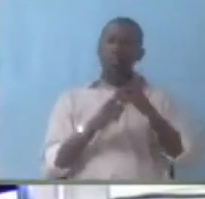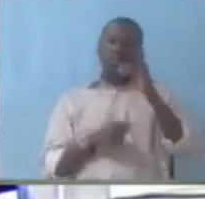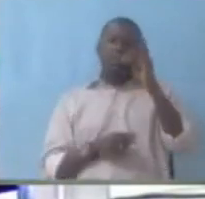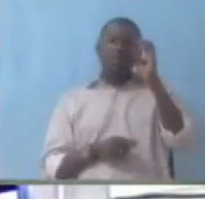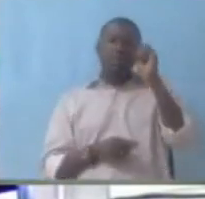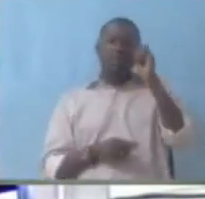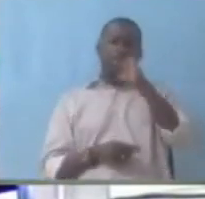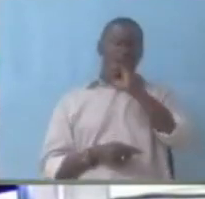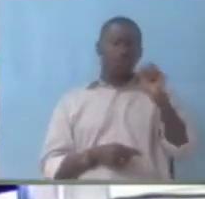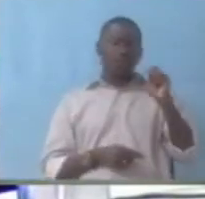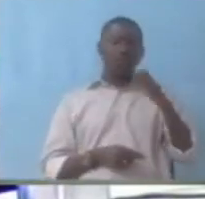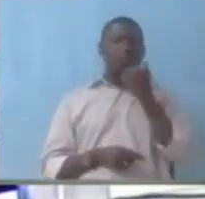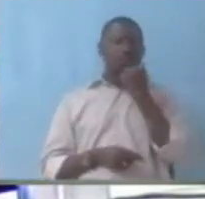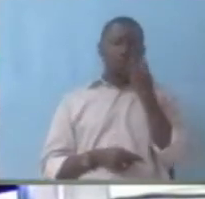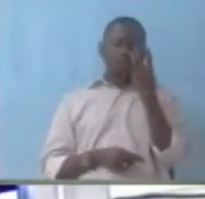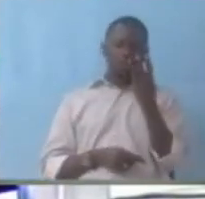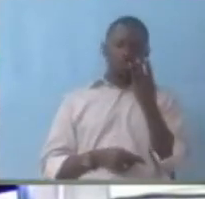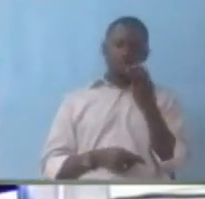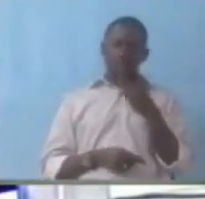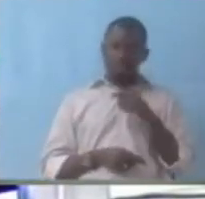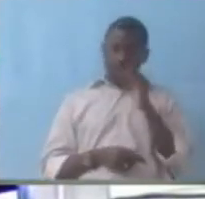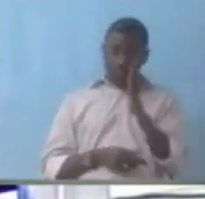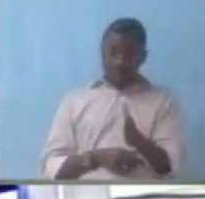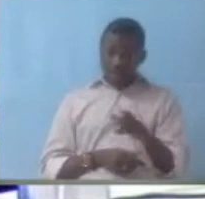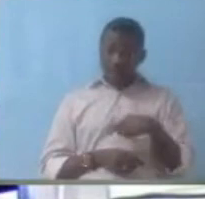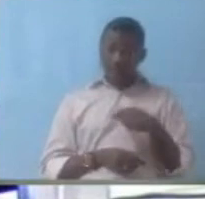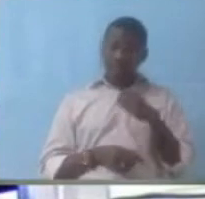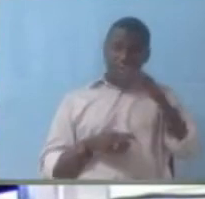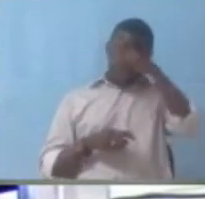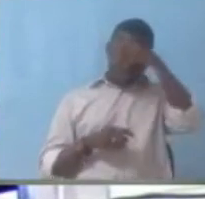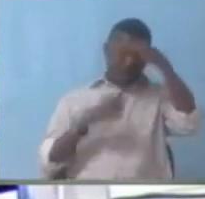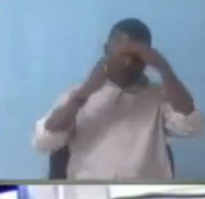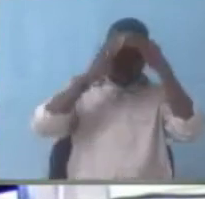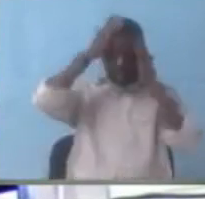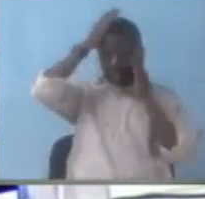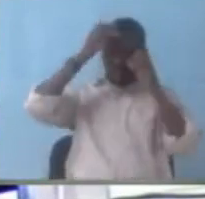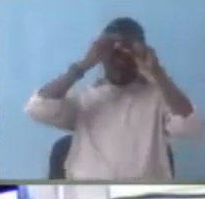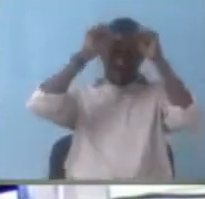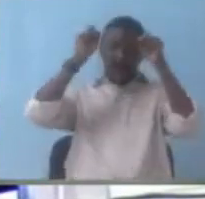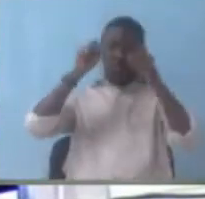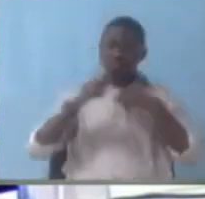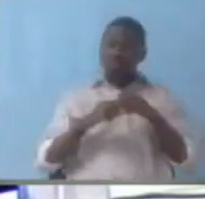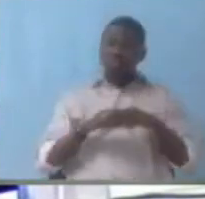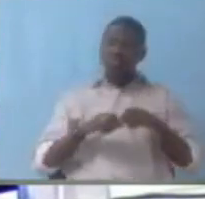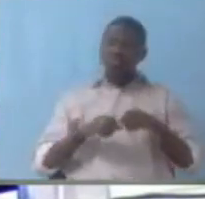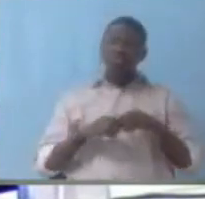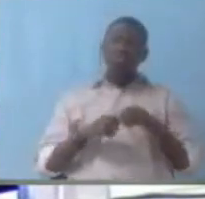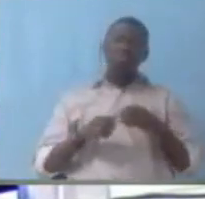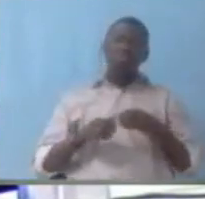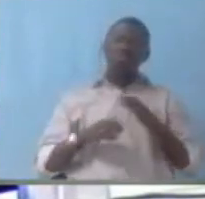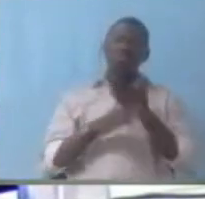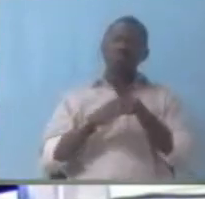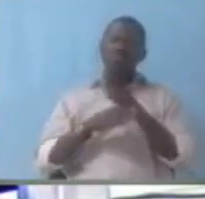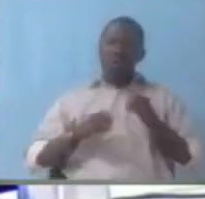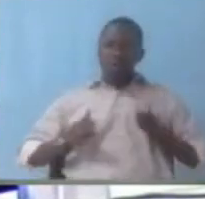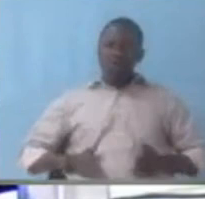junta to violate human rights or unlawful detention? Decree number three nyundum. Foya mera we silo di junta la priya hadama dunga la nyanto